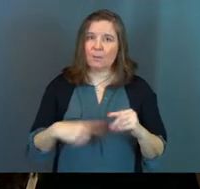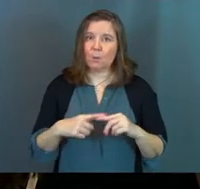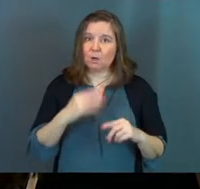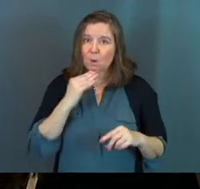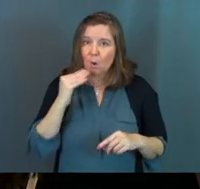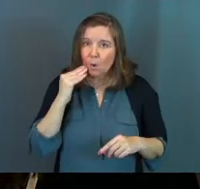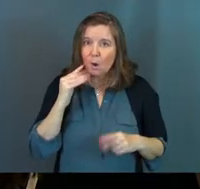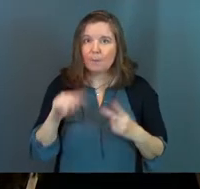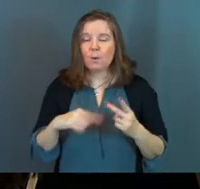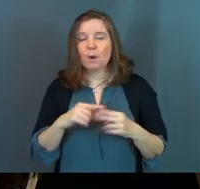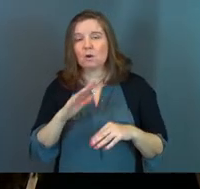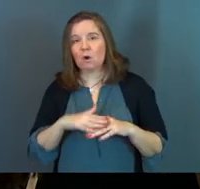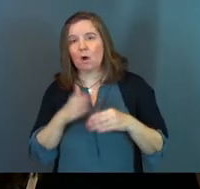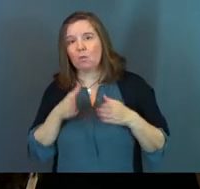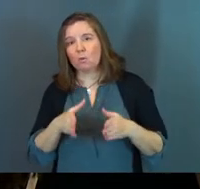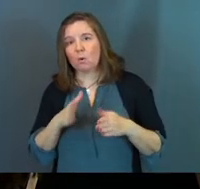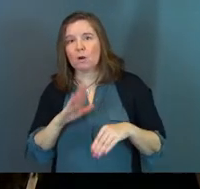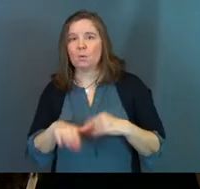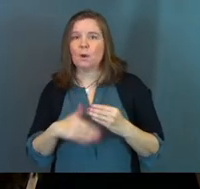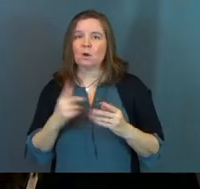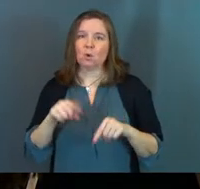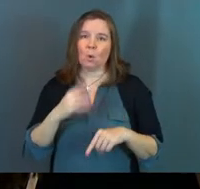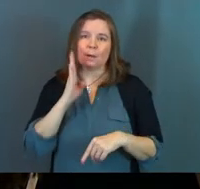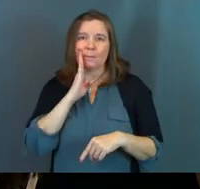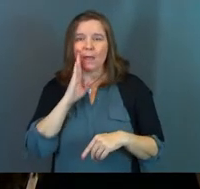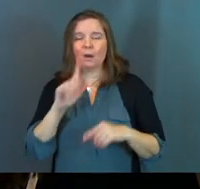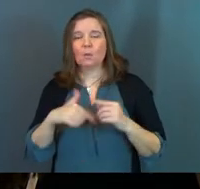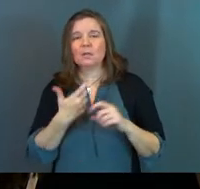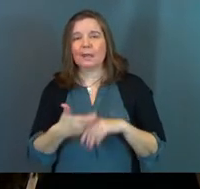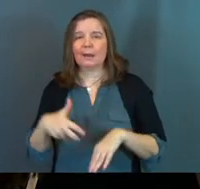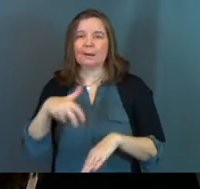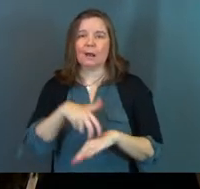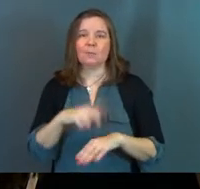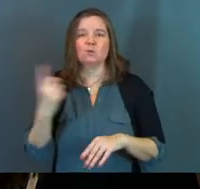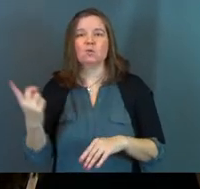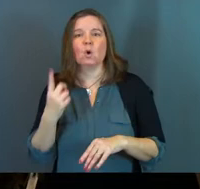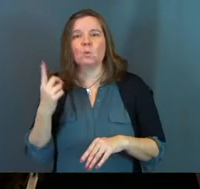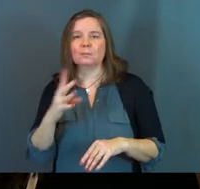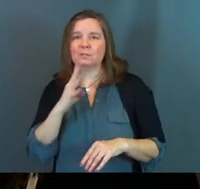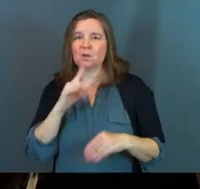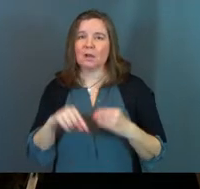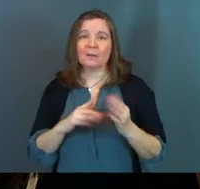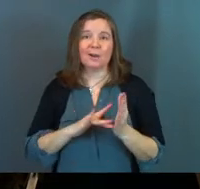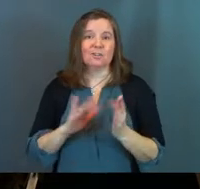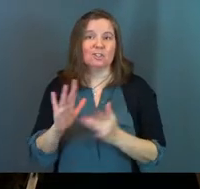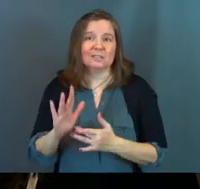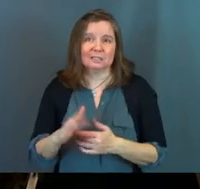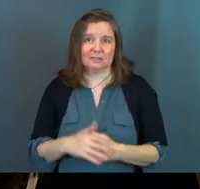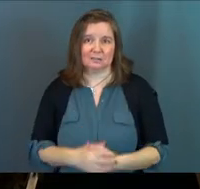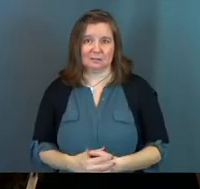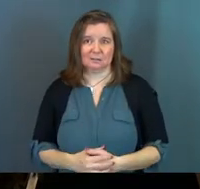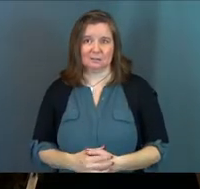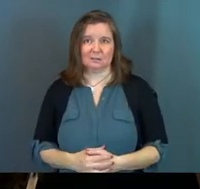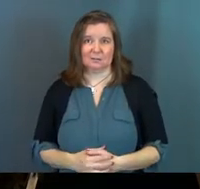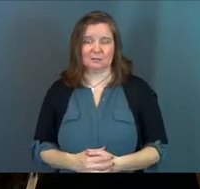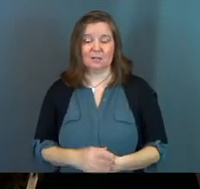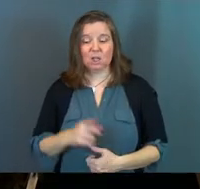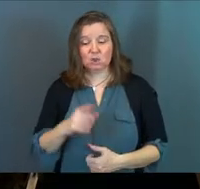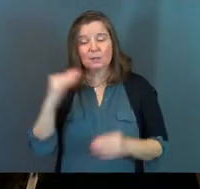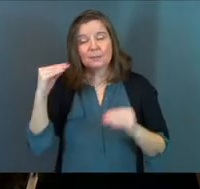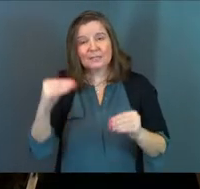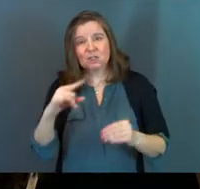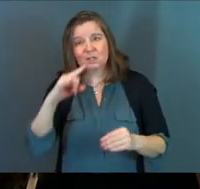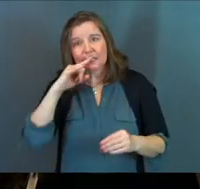when you're at home and when you're on the road and when you're going to bed and when you're getting up. You should always be talking about Jesus. And you